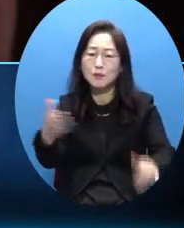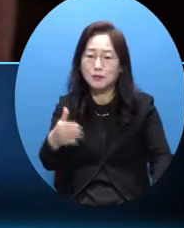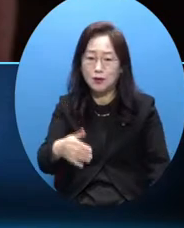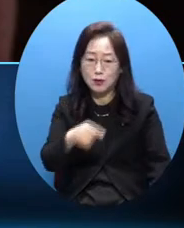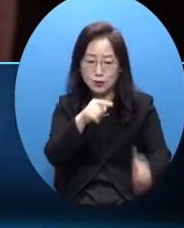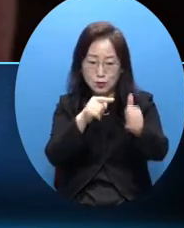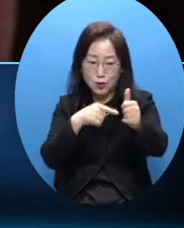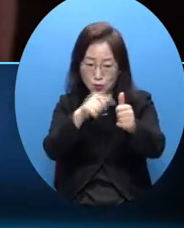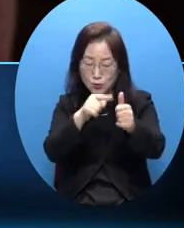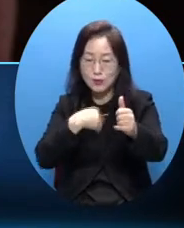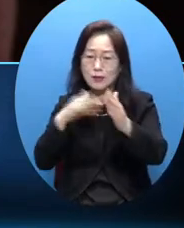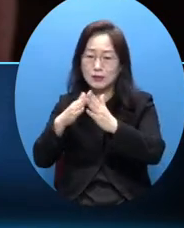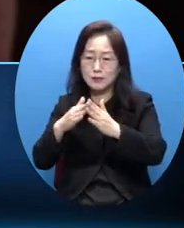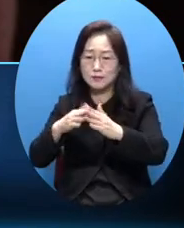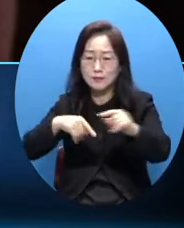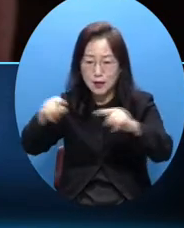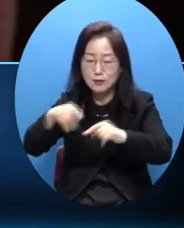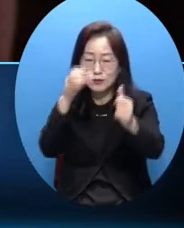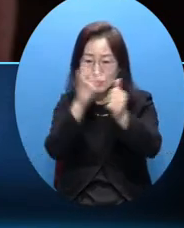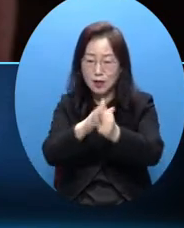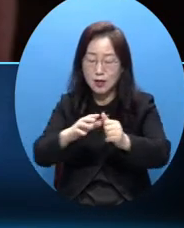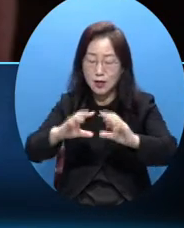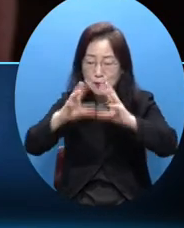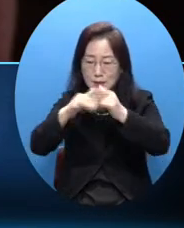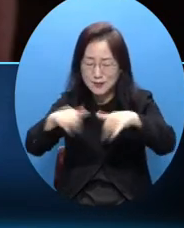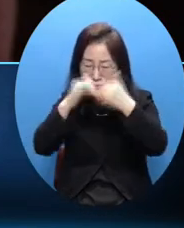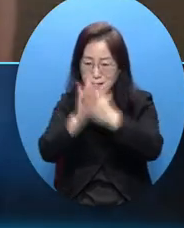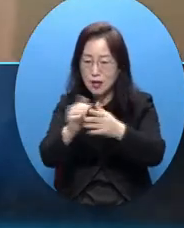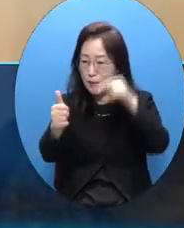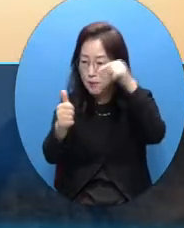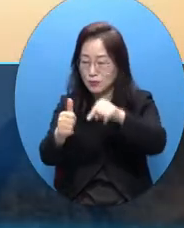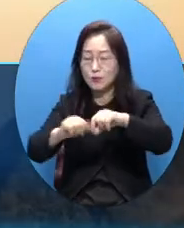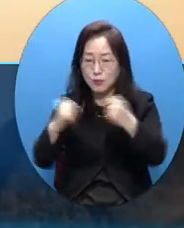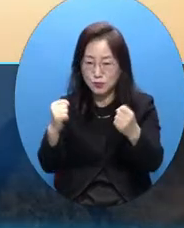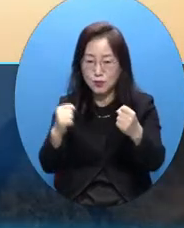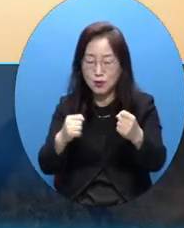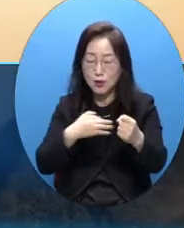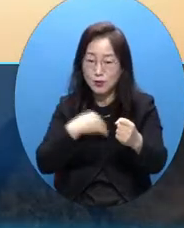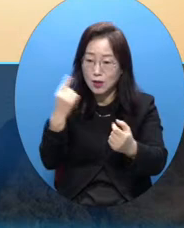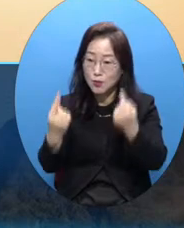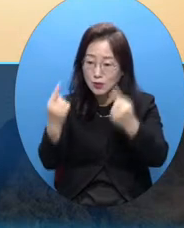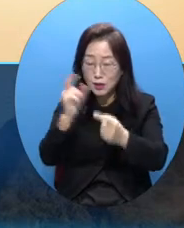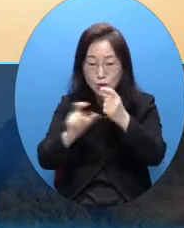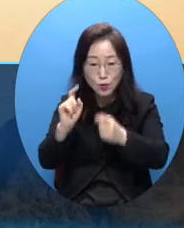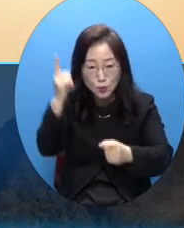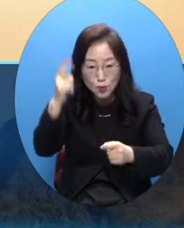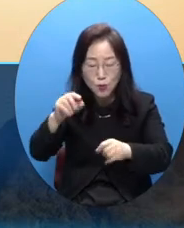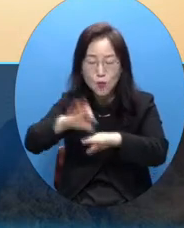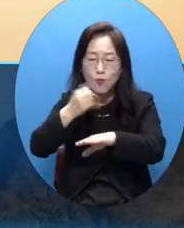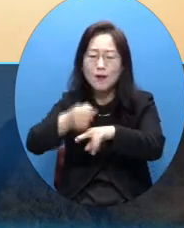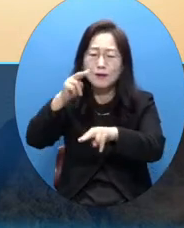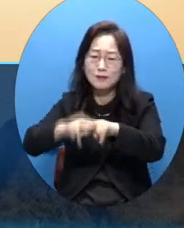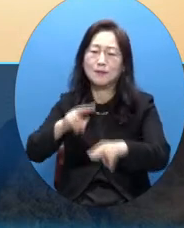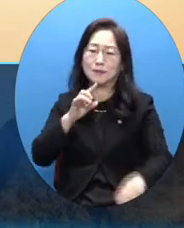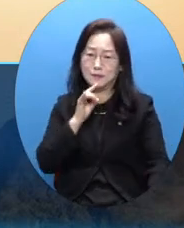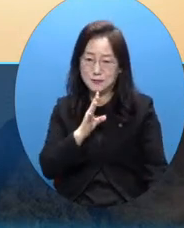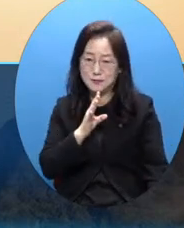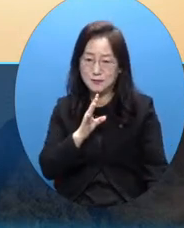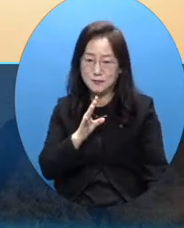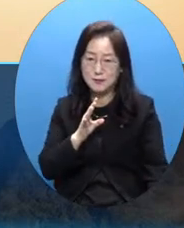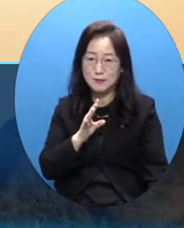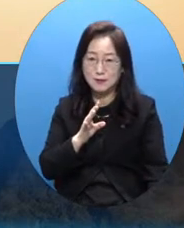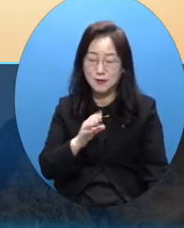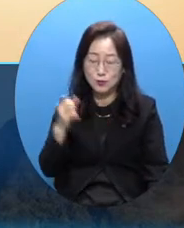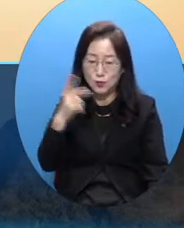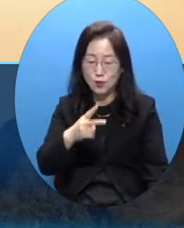since God has made all this known to you there's no one so Discerning and wise as you you shall be in charge of my Palace and all